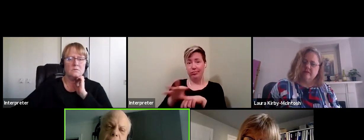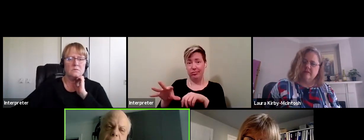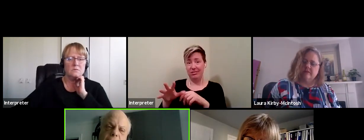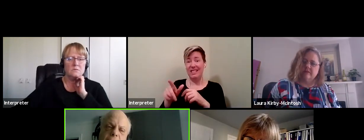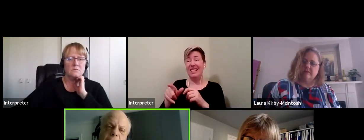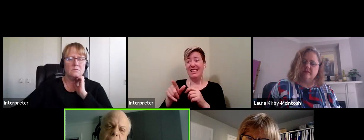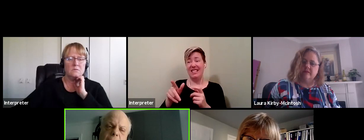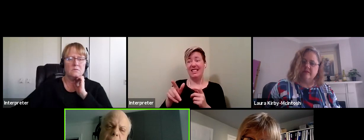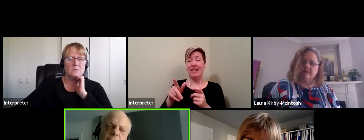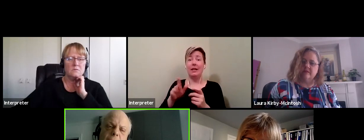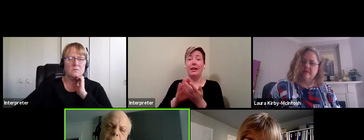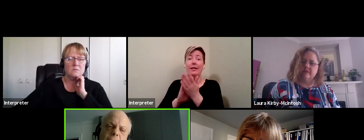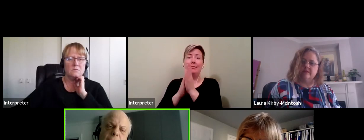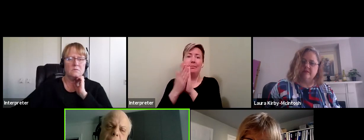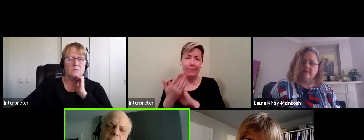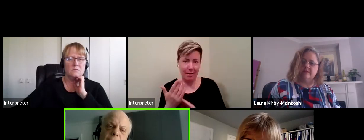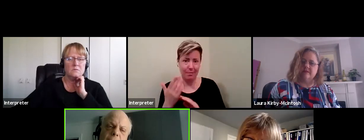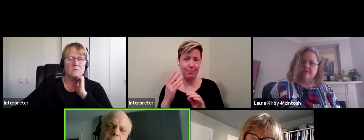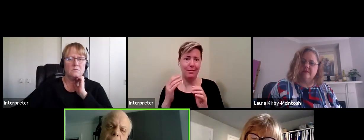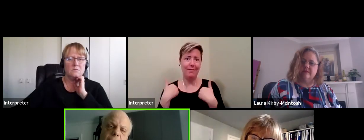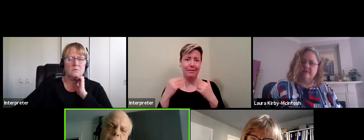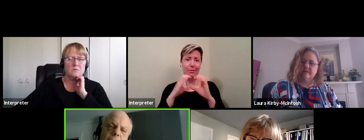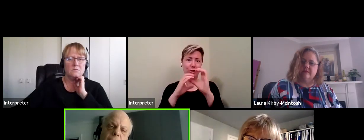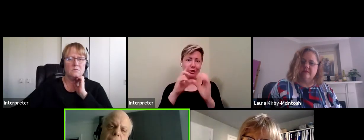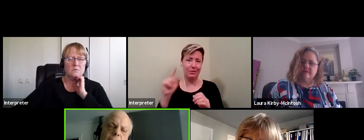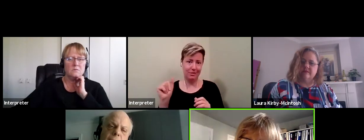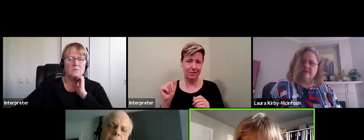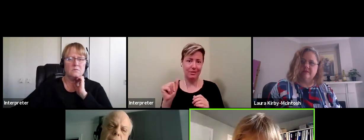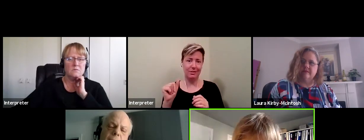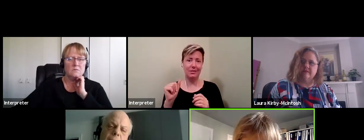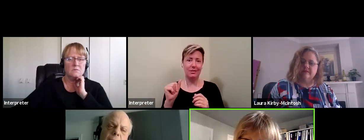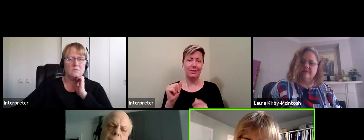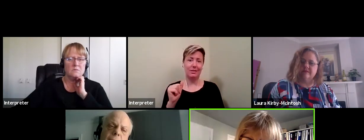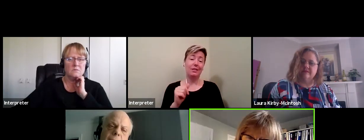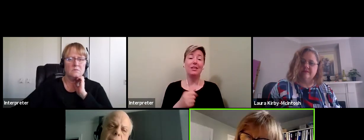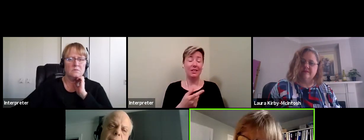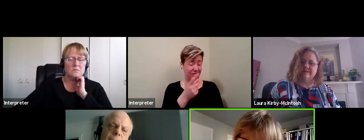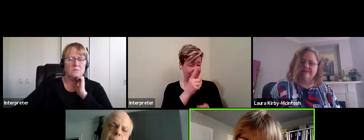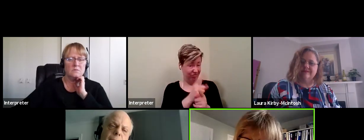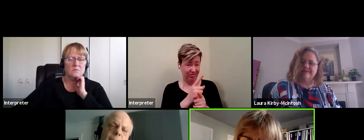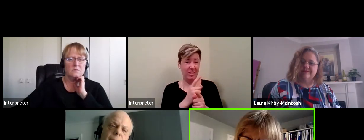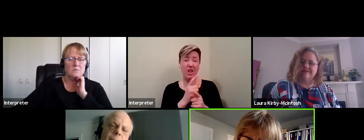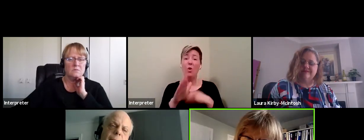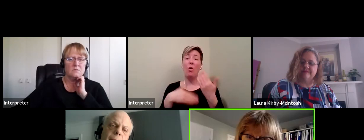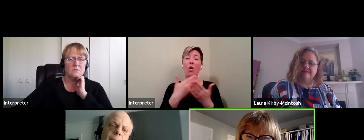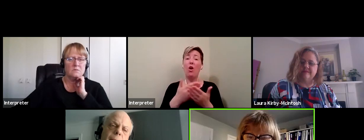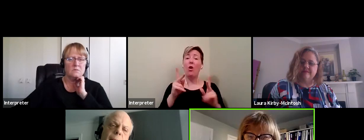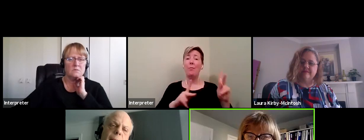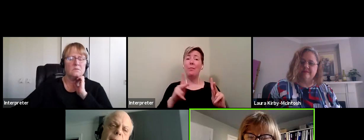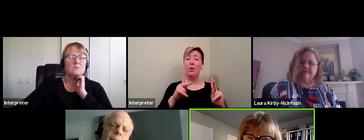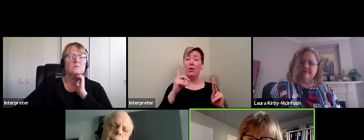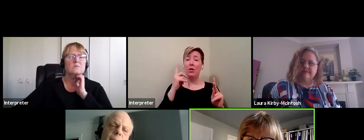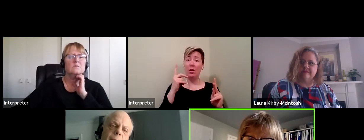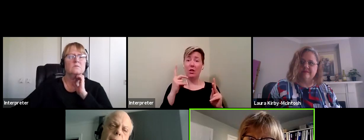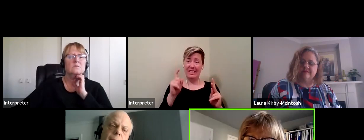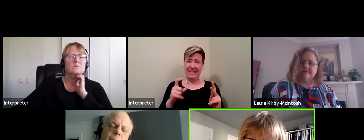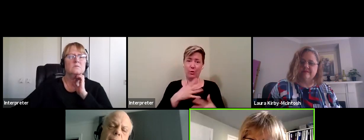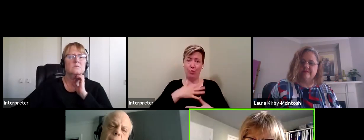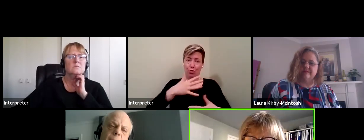that briefly? You and I, everyone. You need breathing to be able to communicate and speak. So